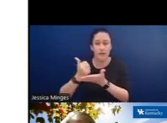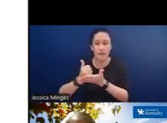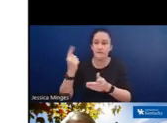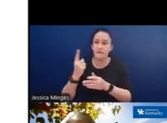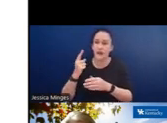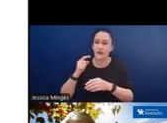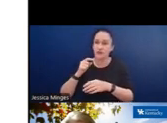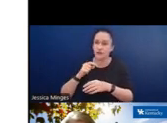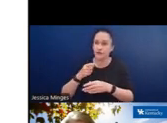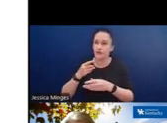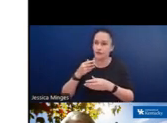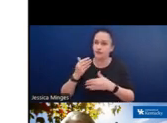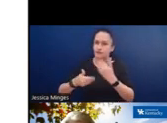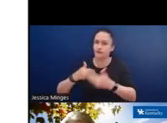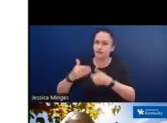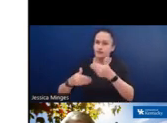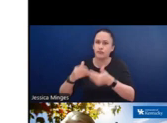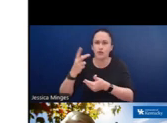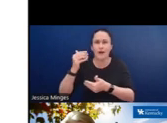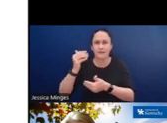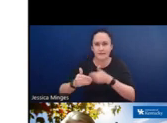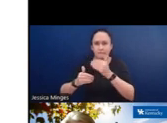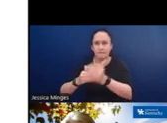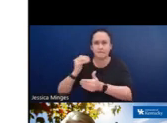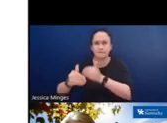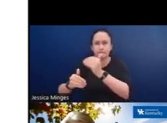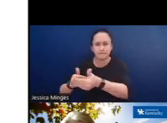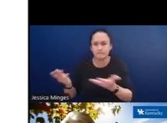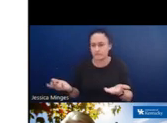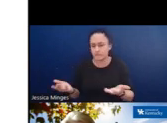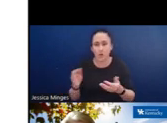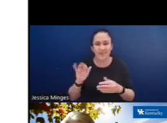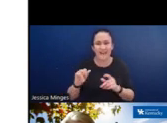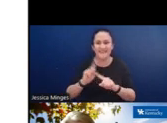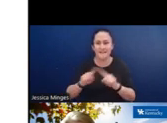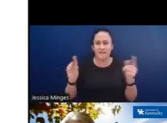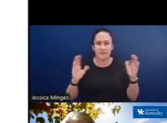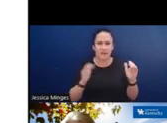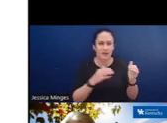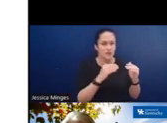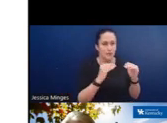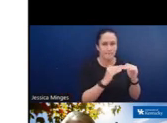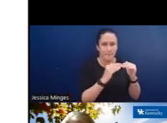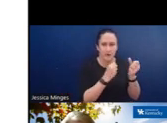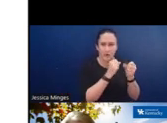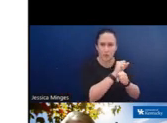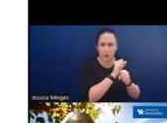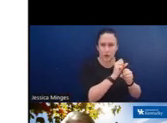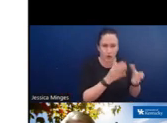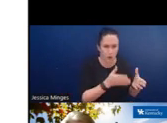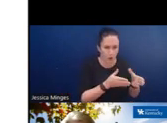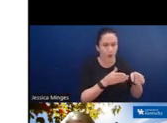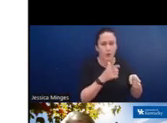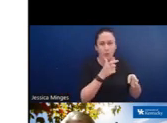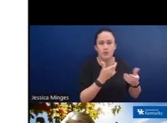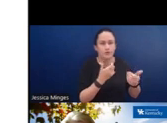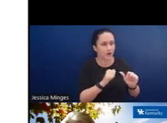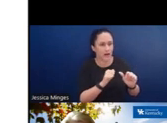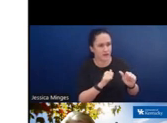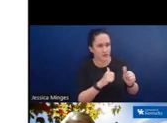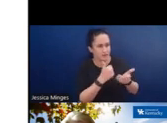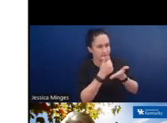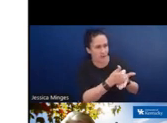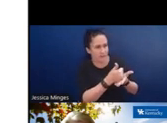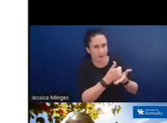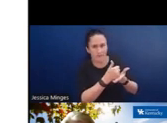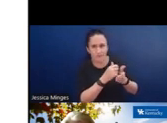the 12 steps. And so that would be different from a peer worker who would be working with the participant to achieve whatever goal they might be